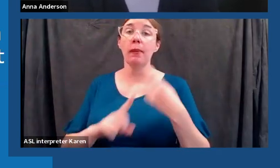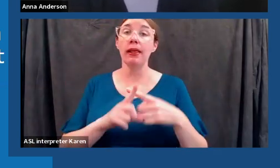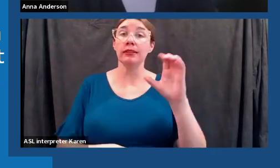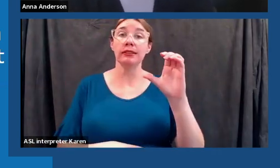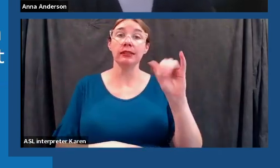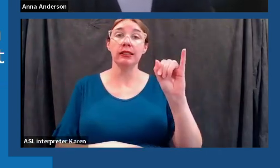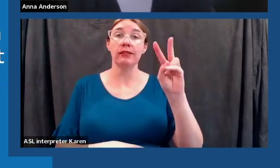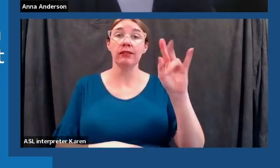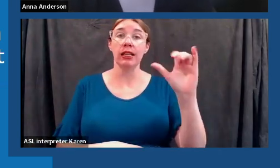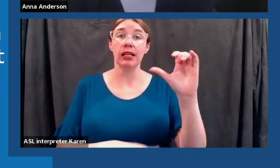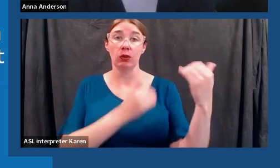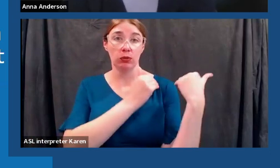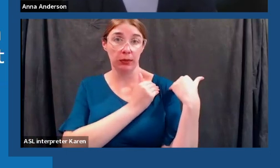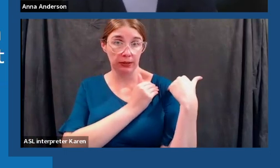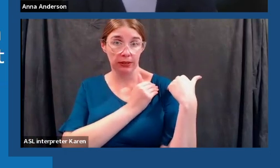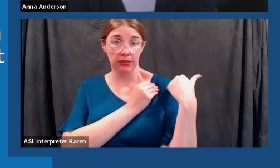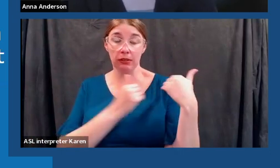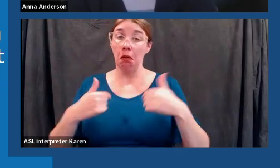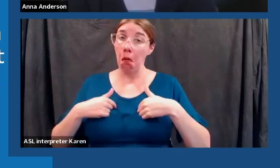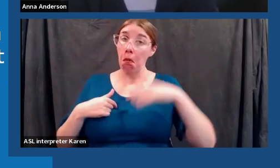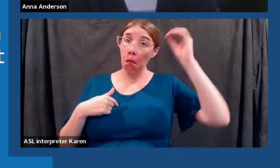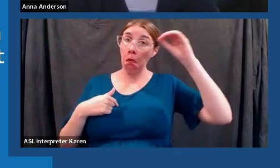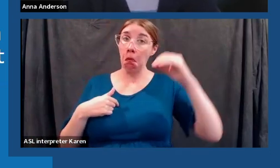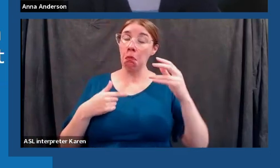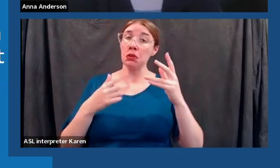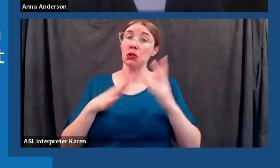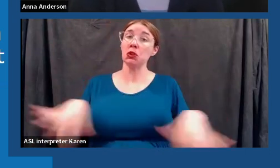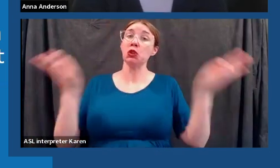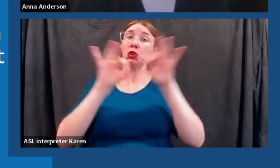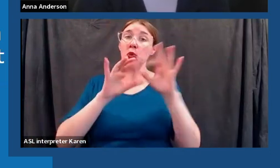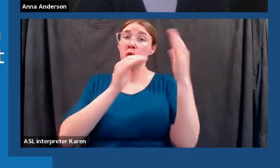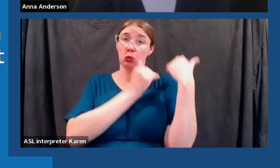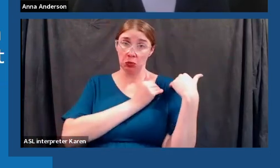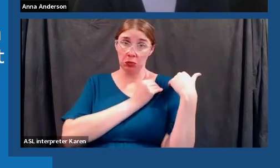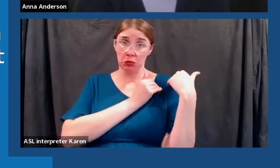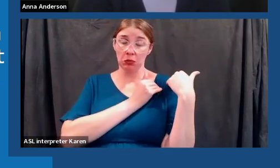I think it's a very great responsibility that can be exercised